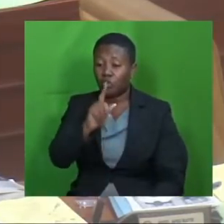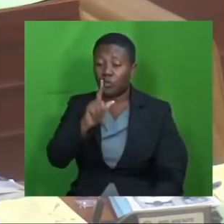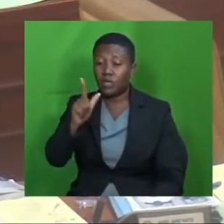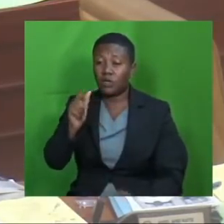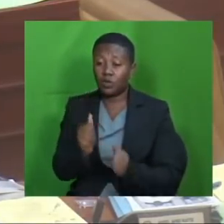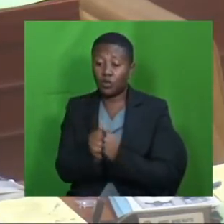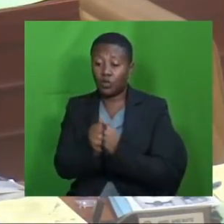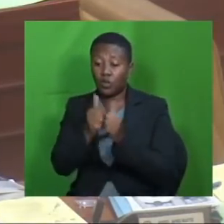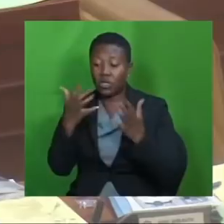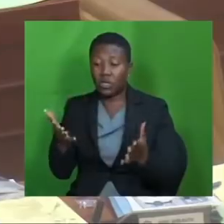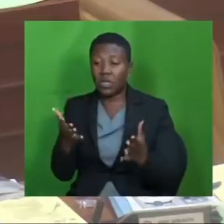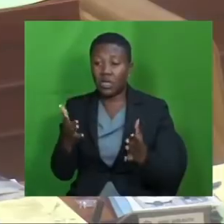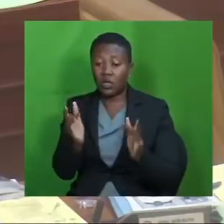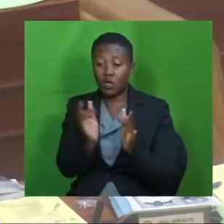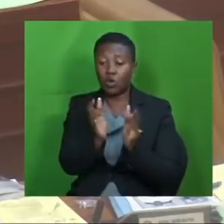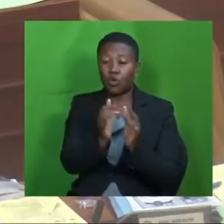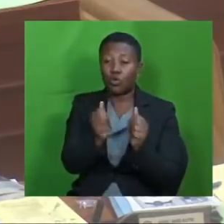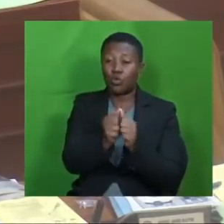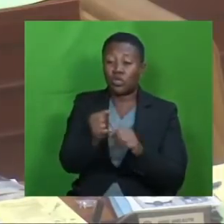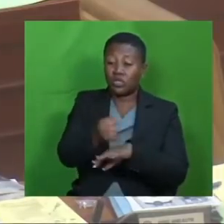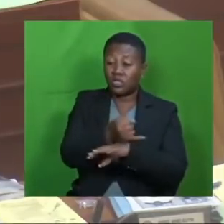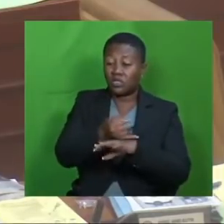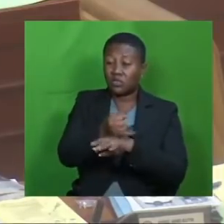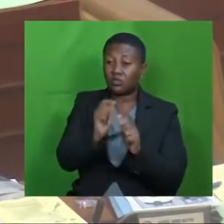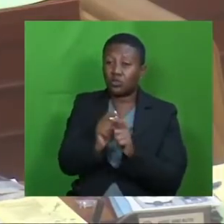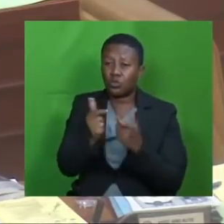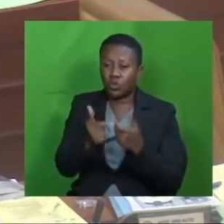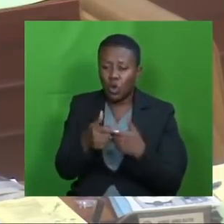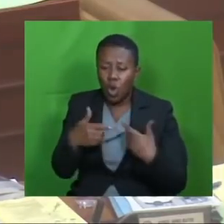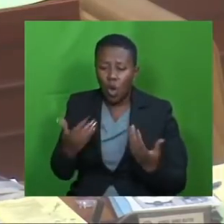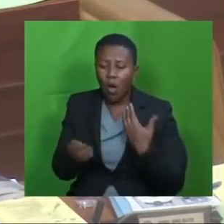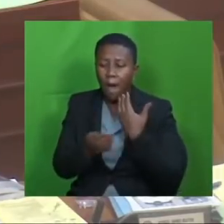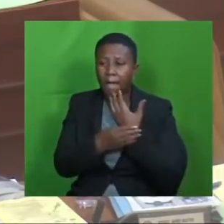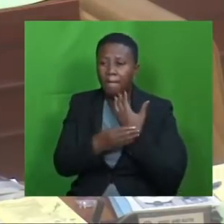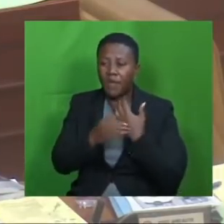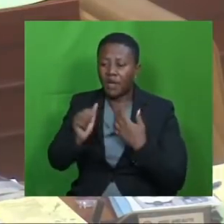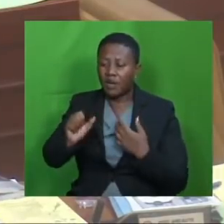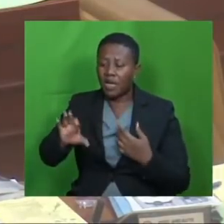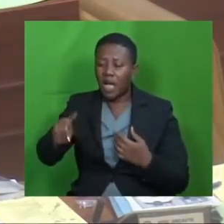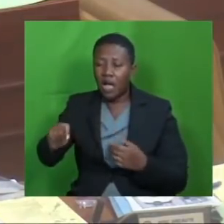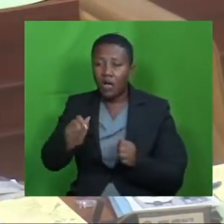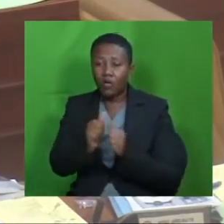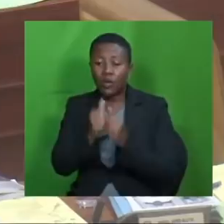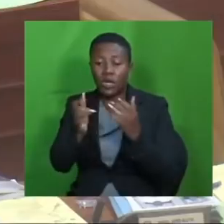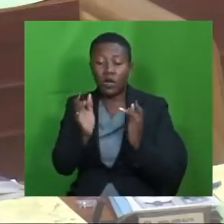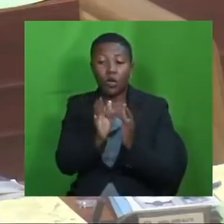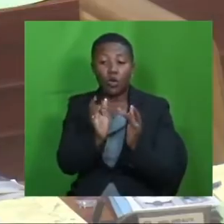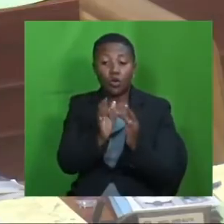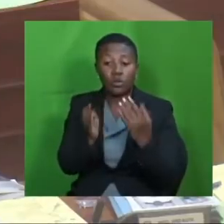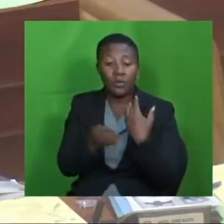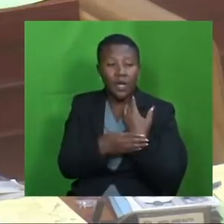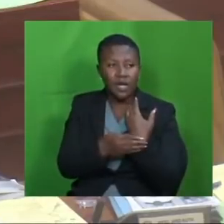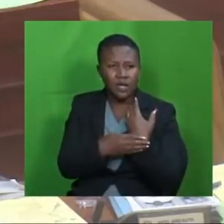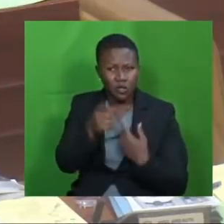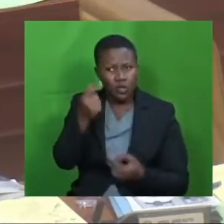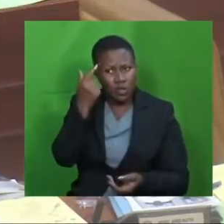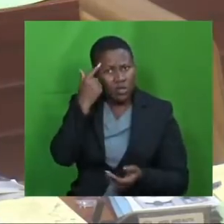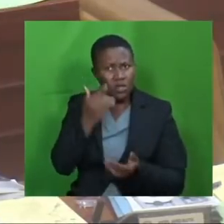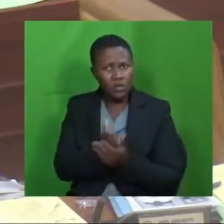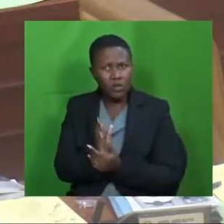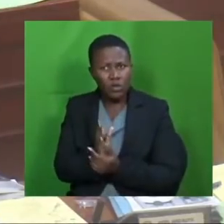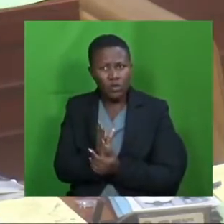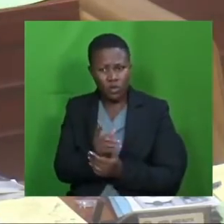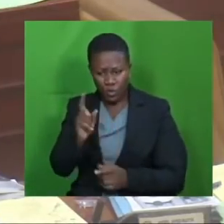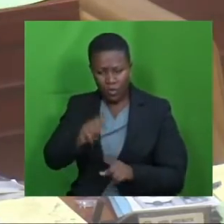industry players, or pass a banking act without consultation with banks. And we say that we are serving